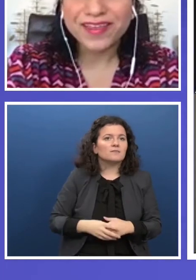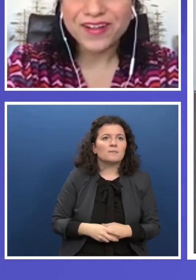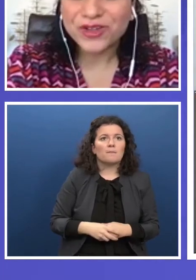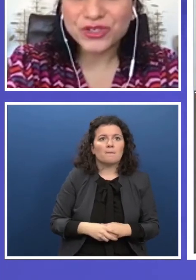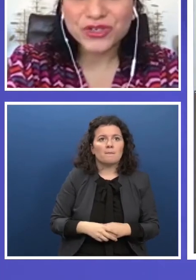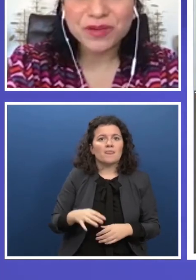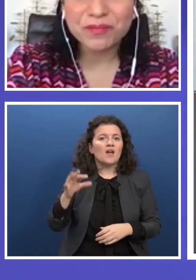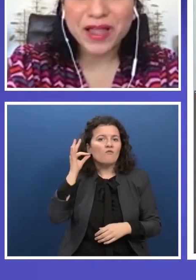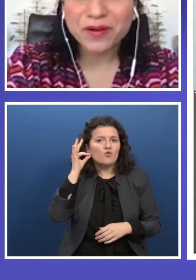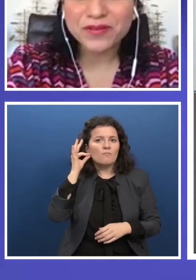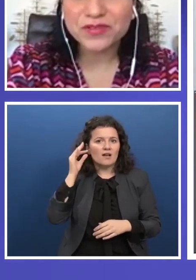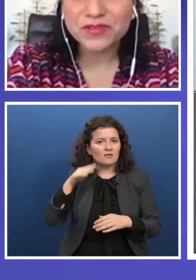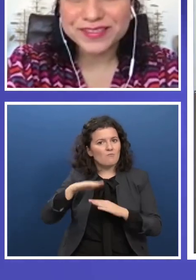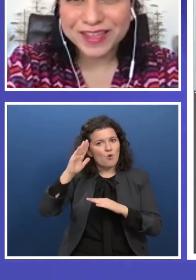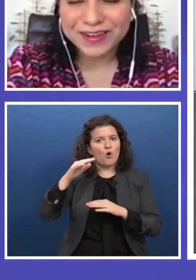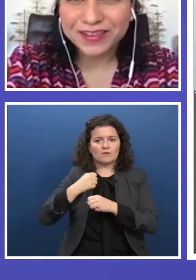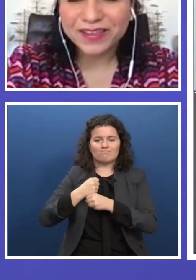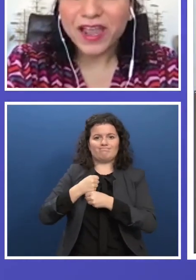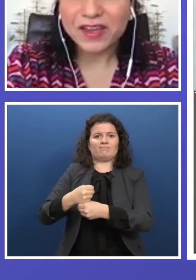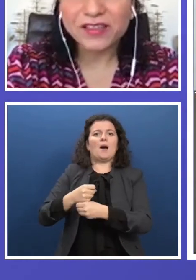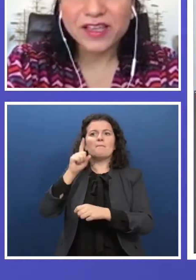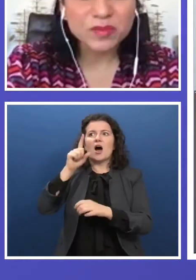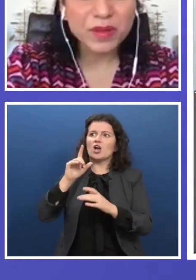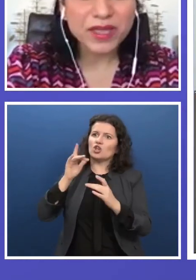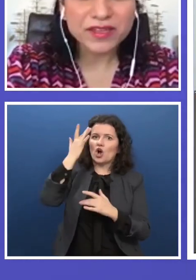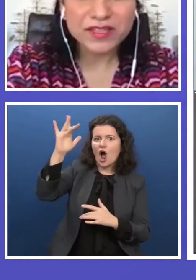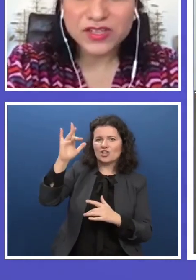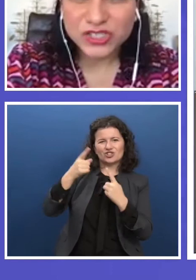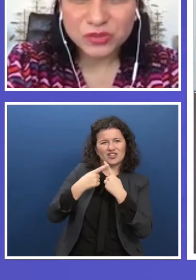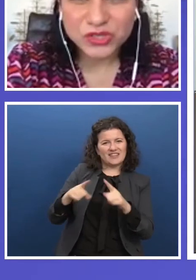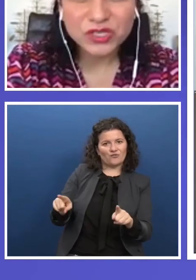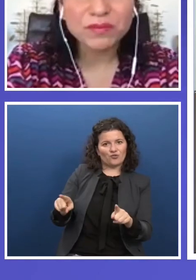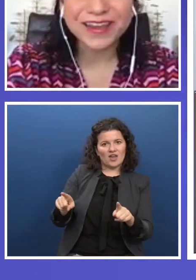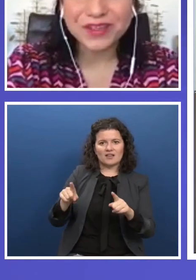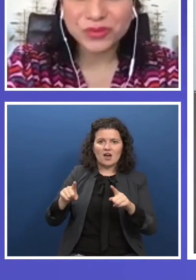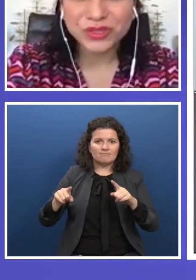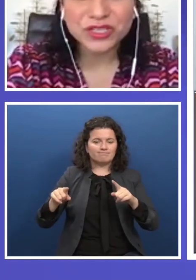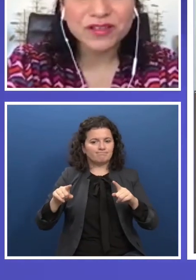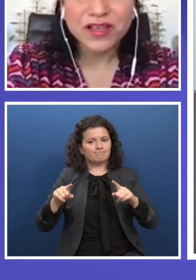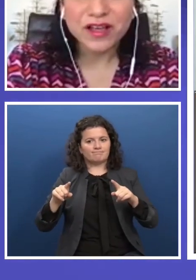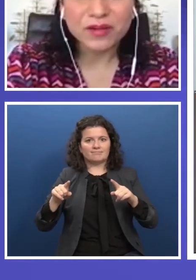with cultures and backgrounds of the society? And I'd like to expand that it's not just Muslim, but any